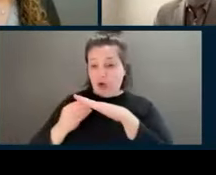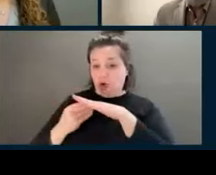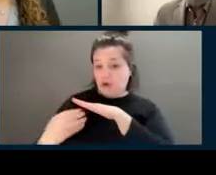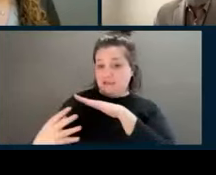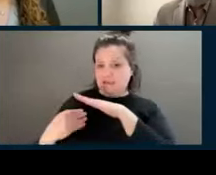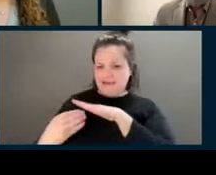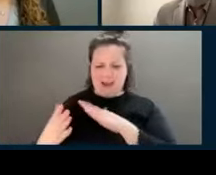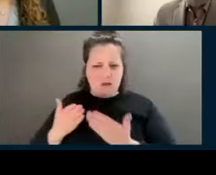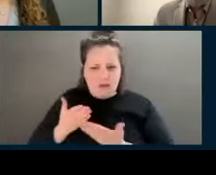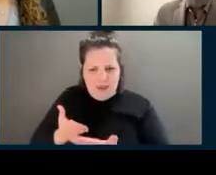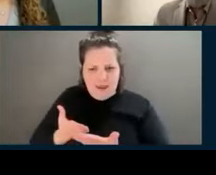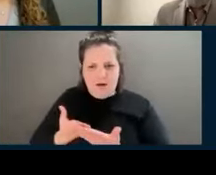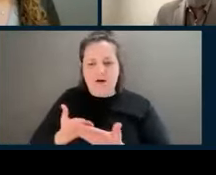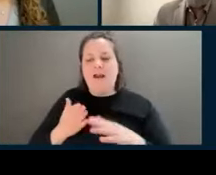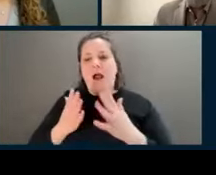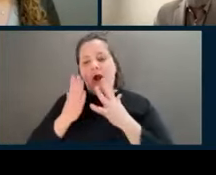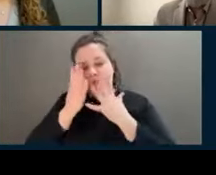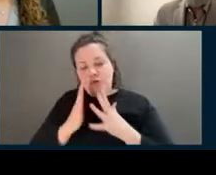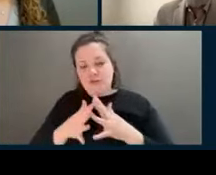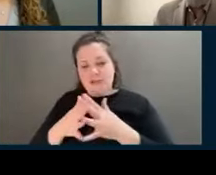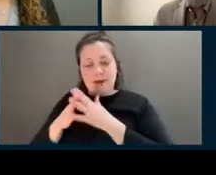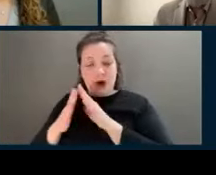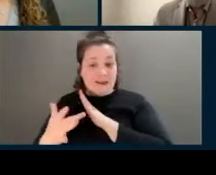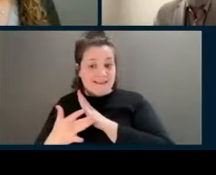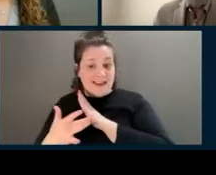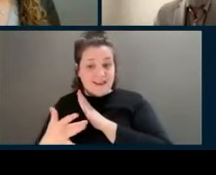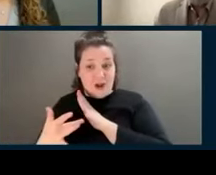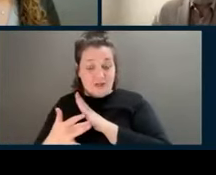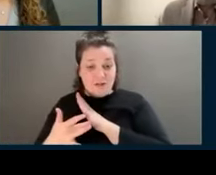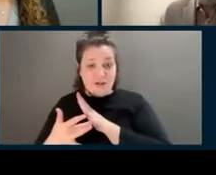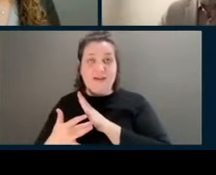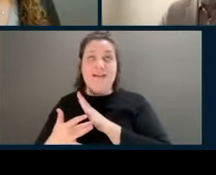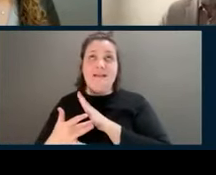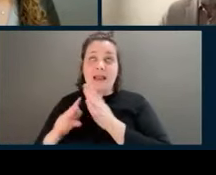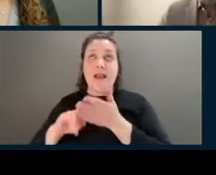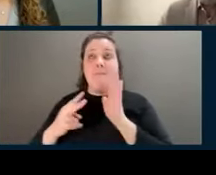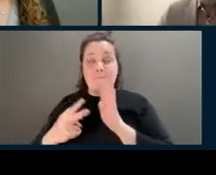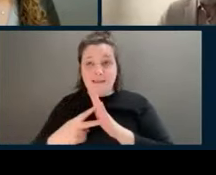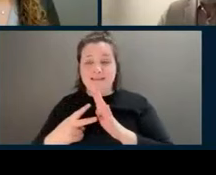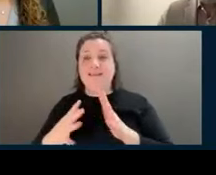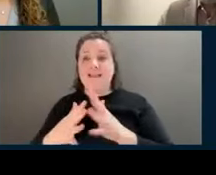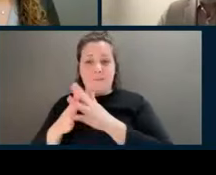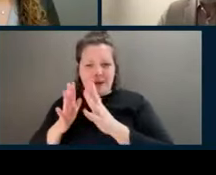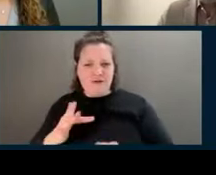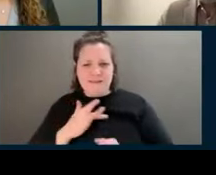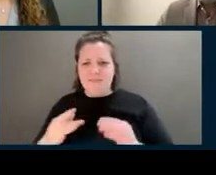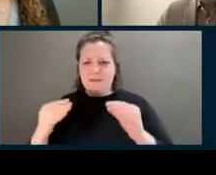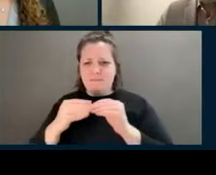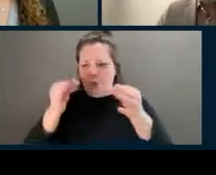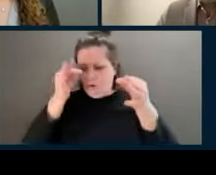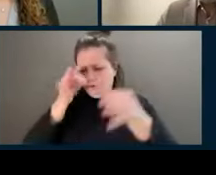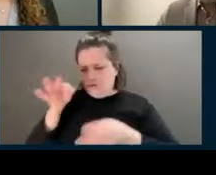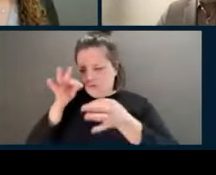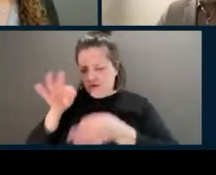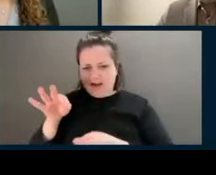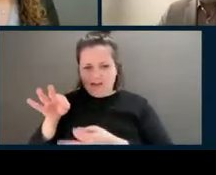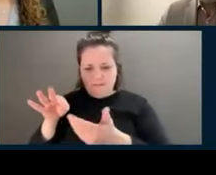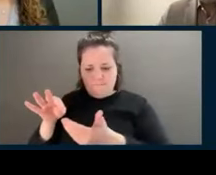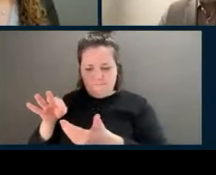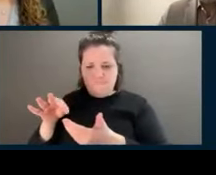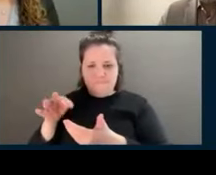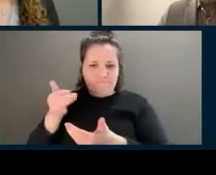with the growth of technology, I think Americans have become more and more distracted by their phones. We see an increase in lack of what I